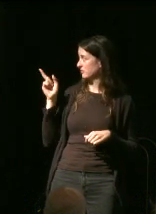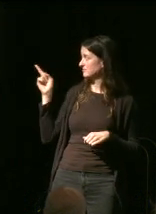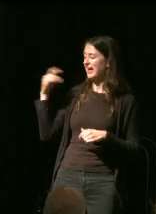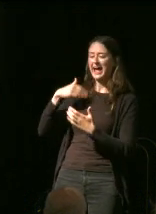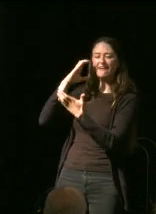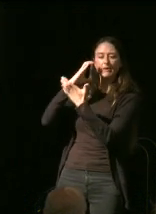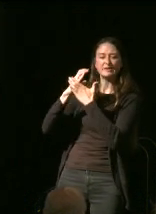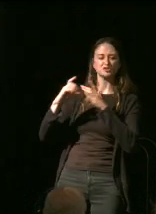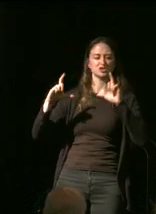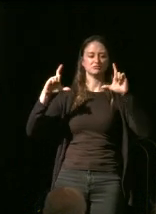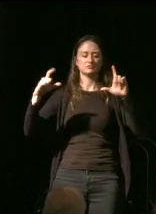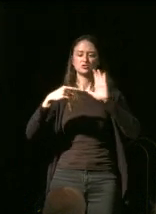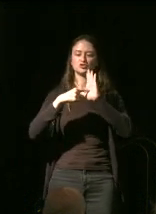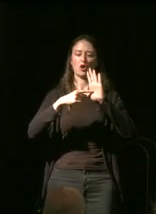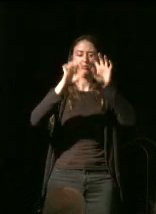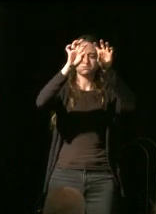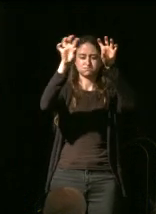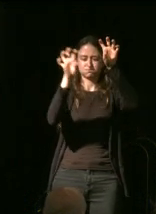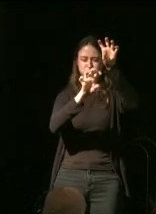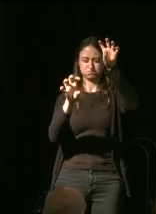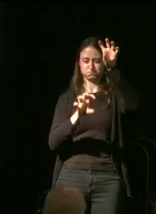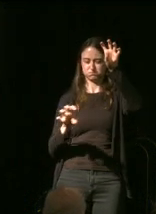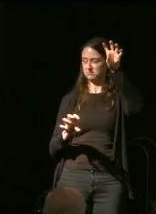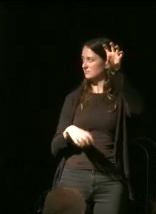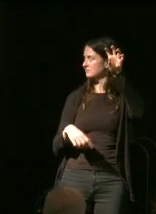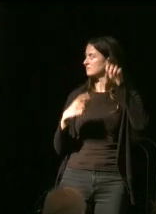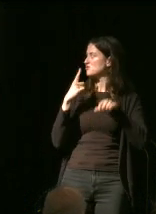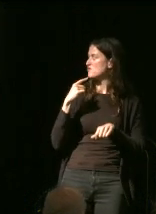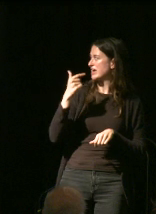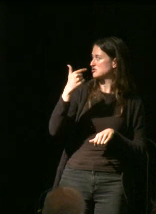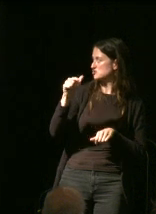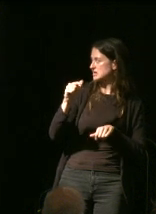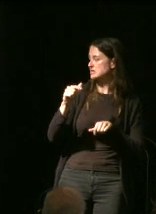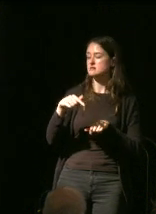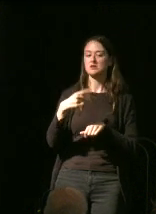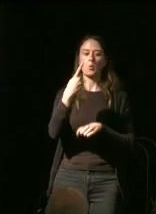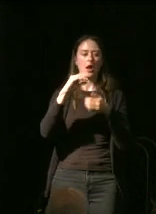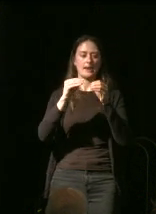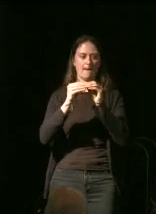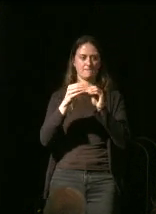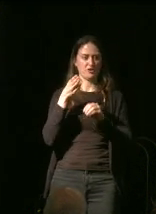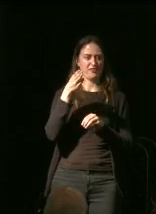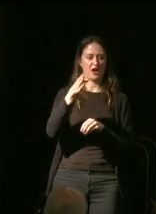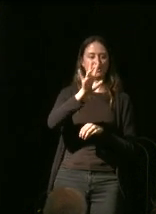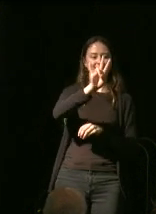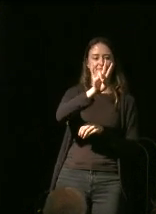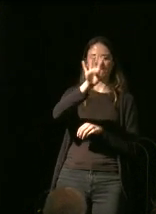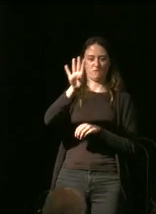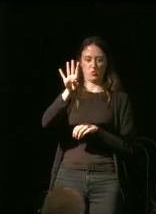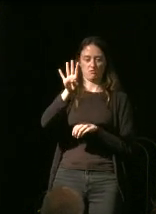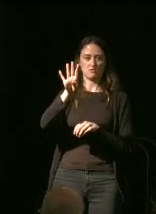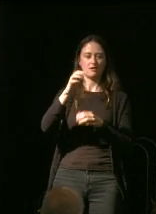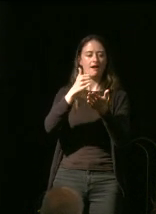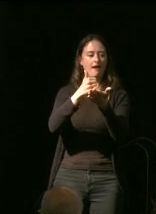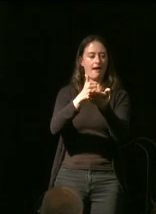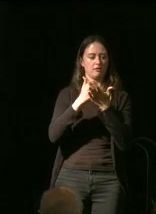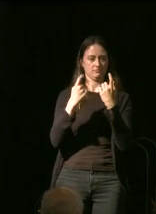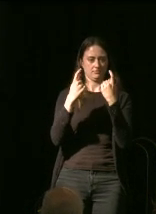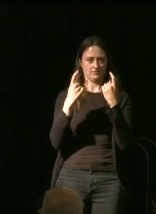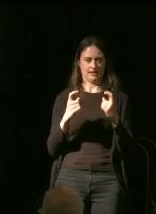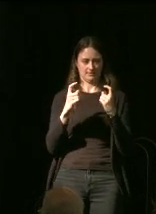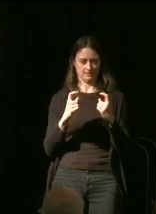we that is measuring the ability to differentiate among colors. Then